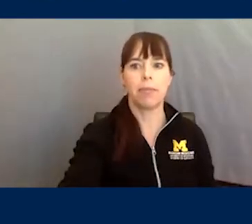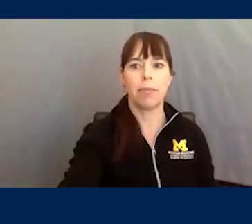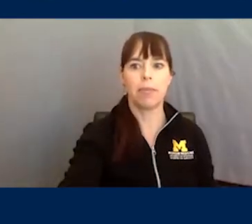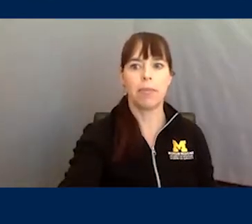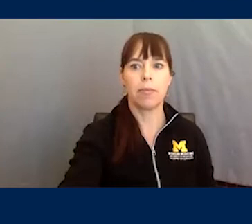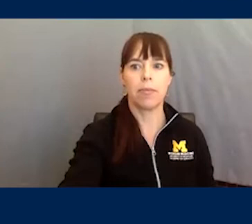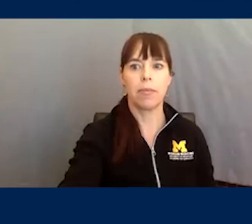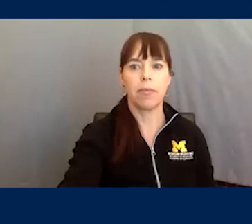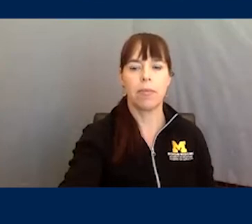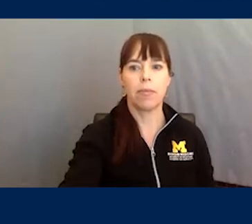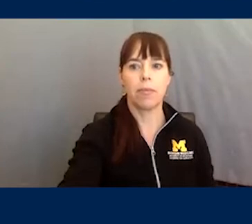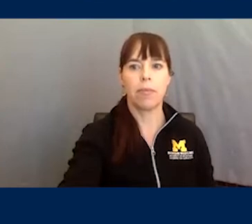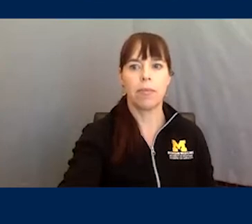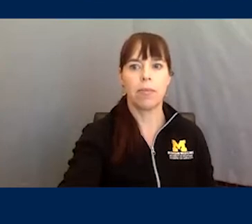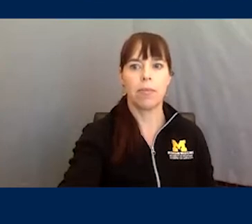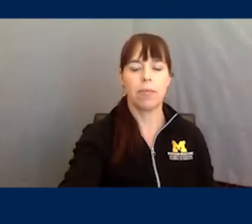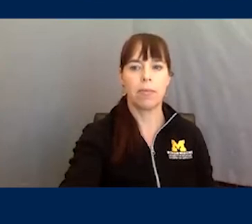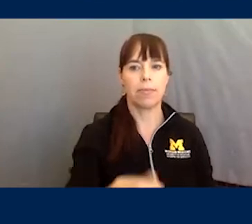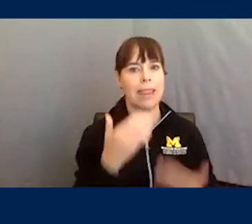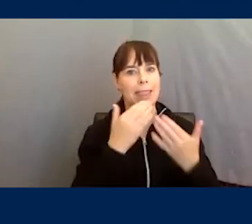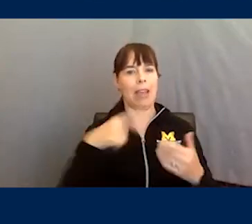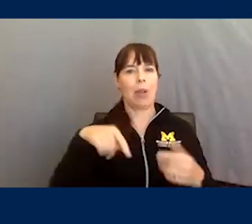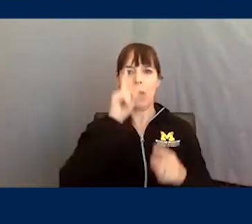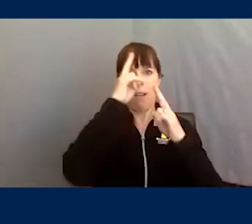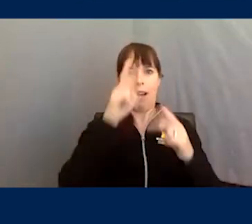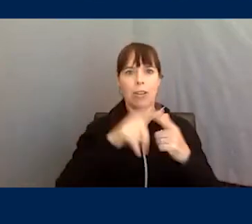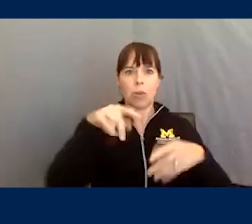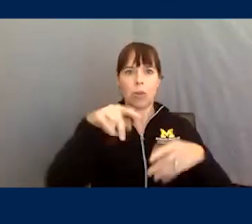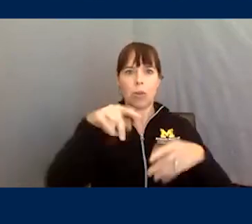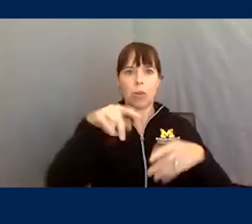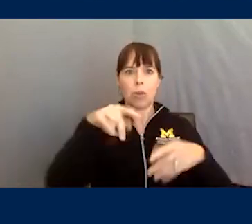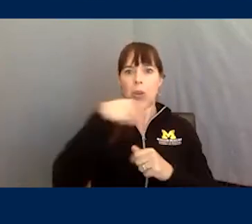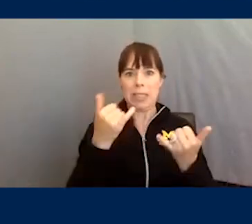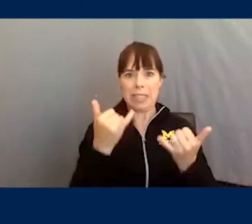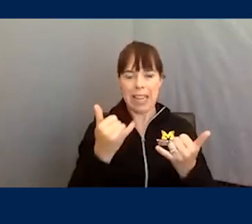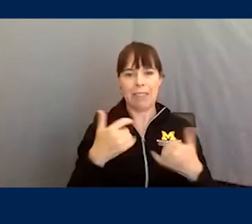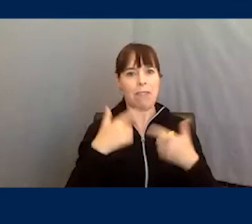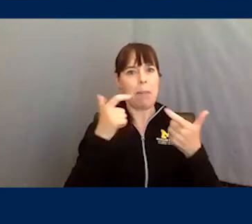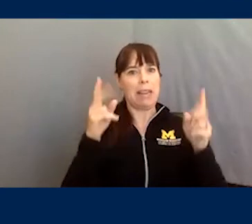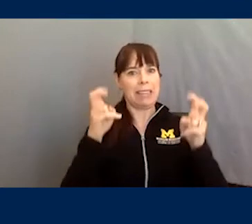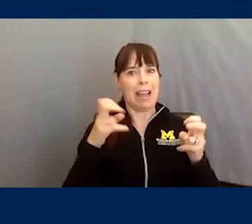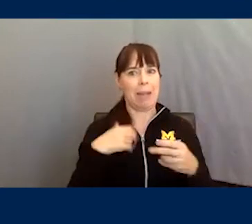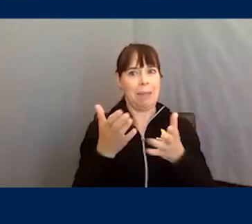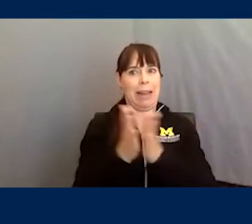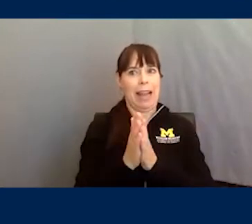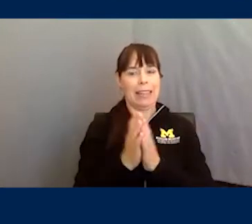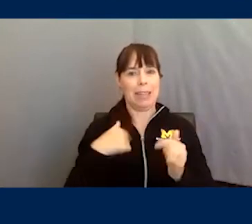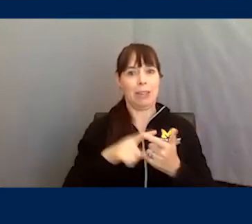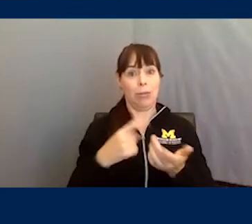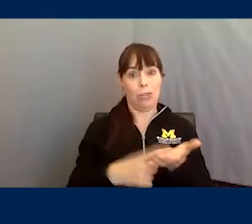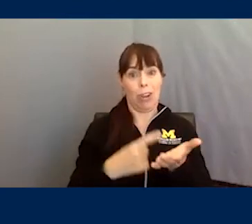It's really an honor to be with all of you today. I have a very big topic I've been asked to talk about in a